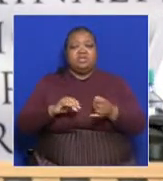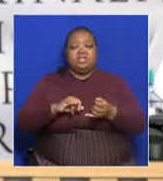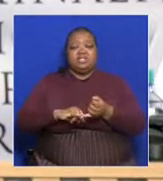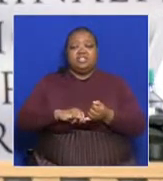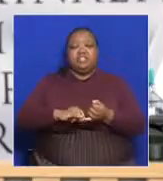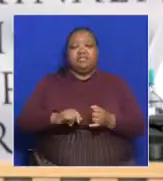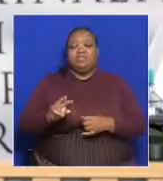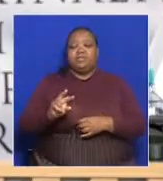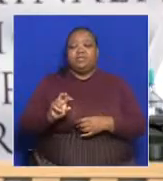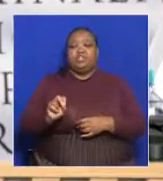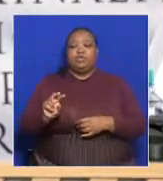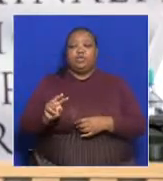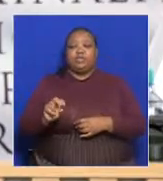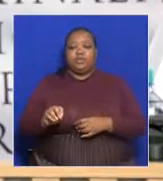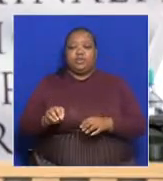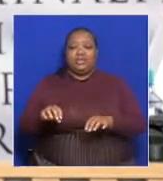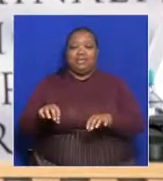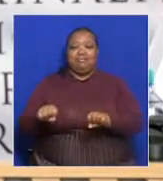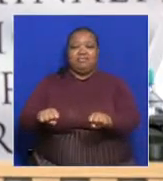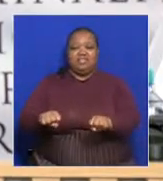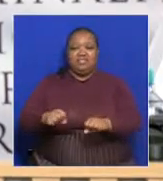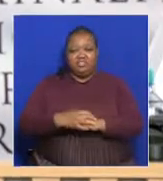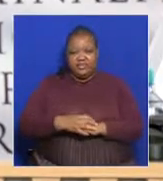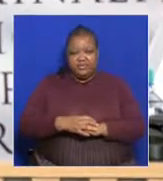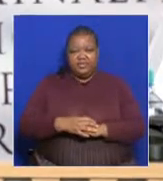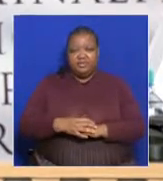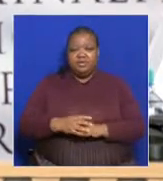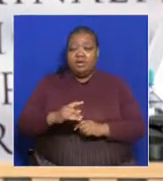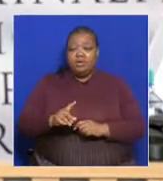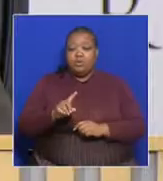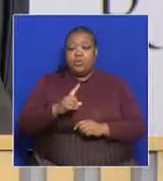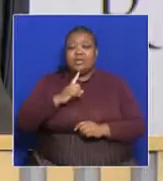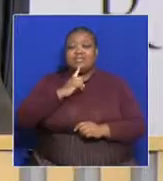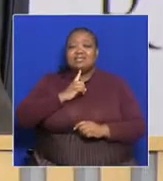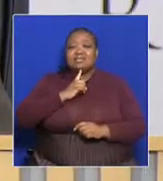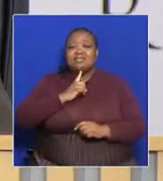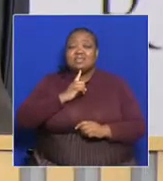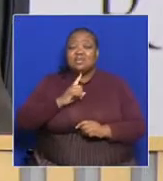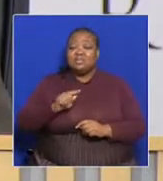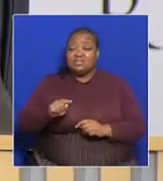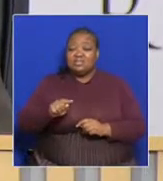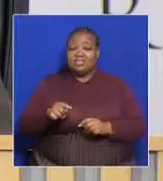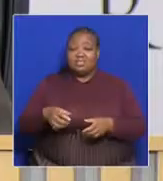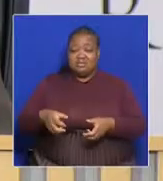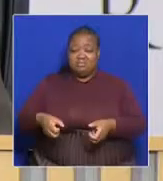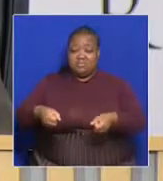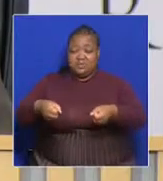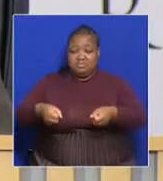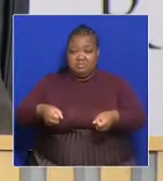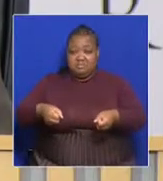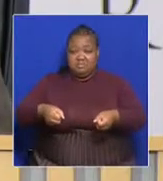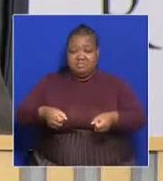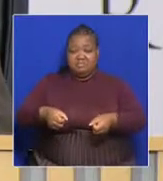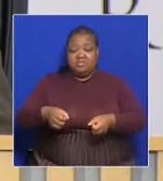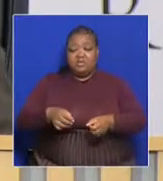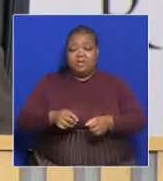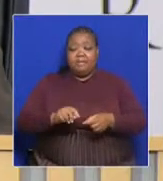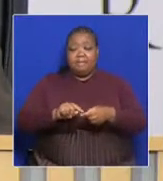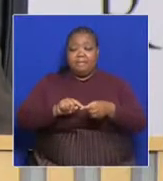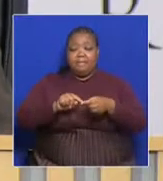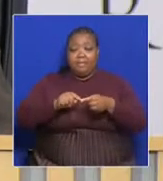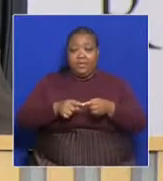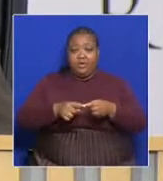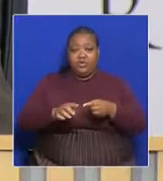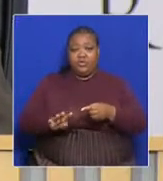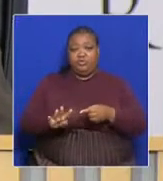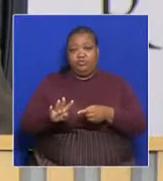seizure. It being a ton, that would be a major one. Yes, that's the I would same one I'm expect it to speaking be- of, point 4. Okay, then let's find the other